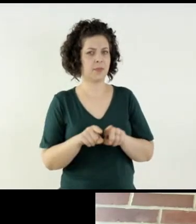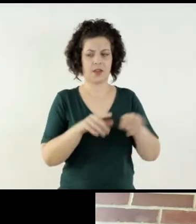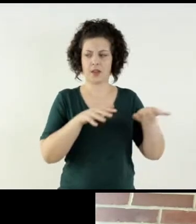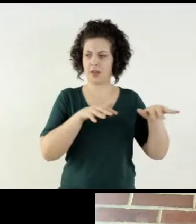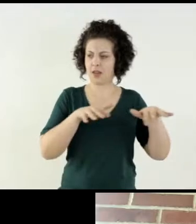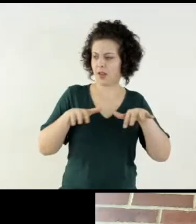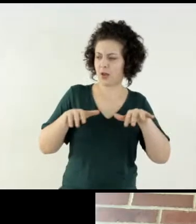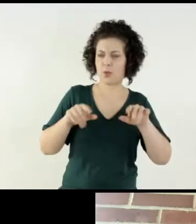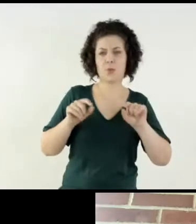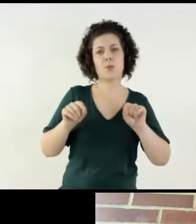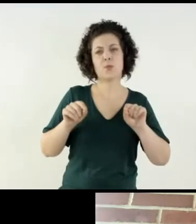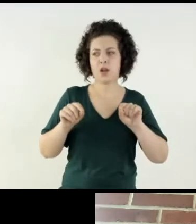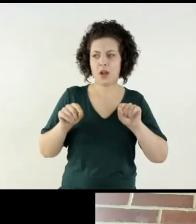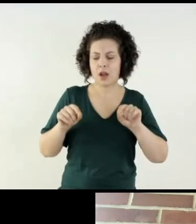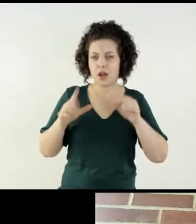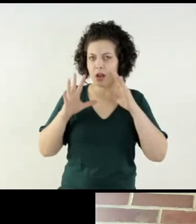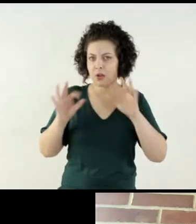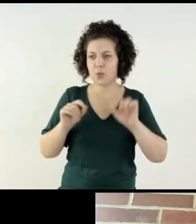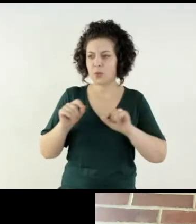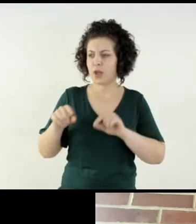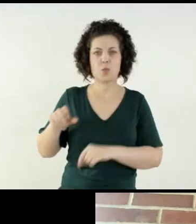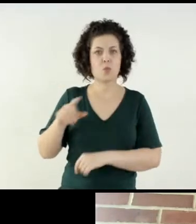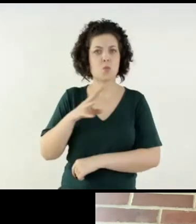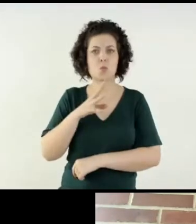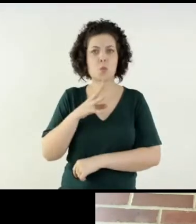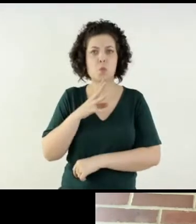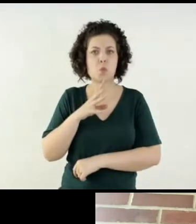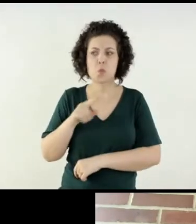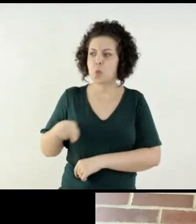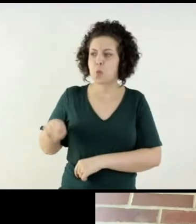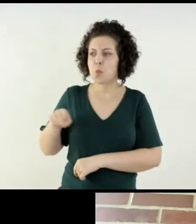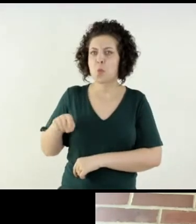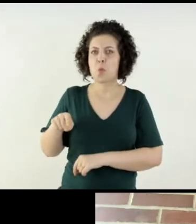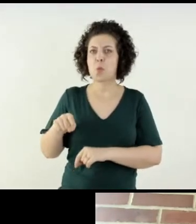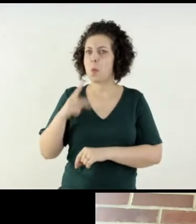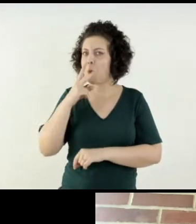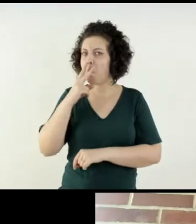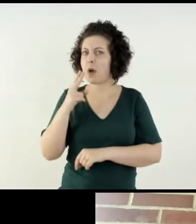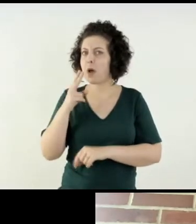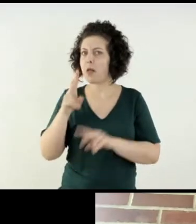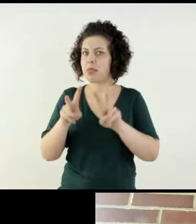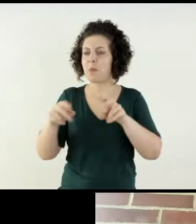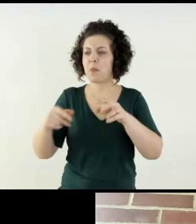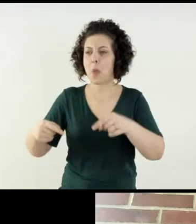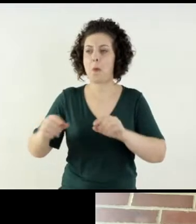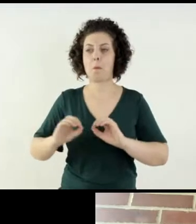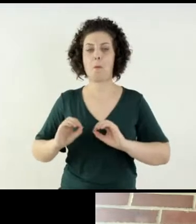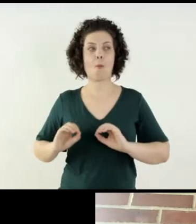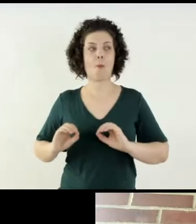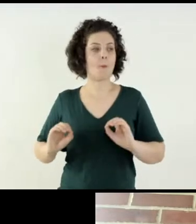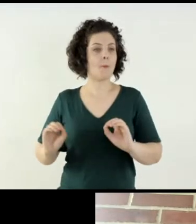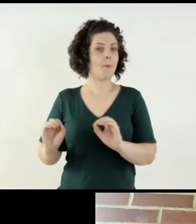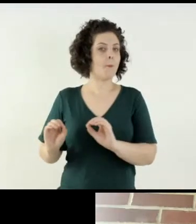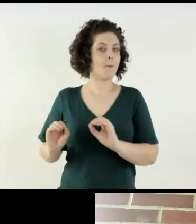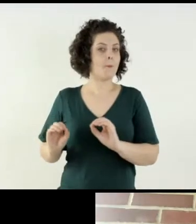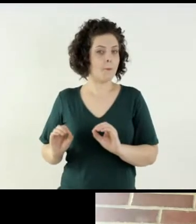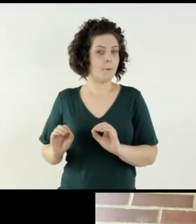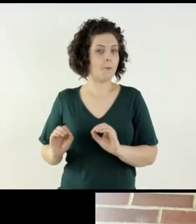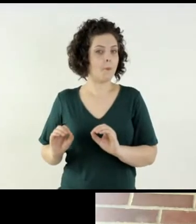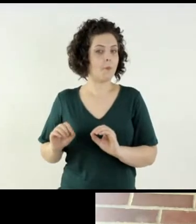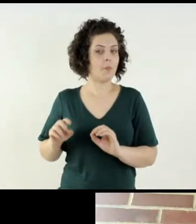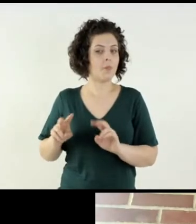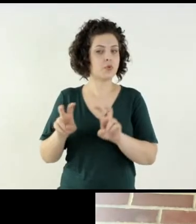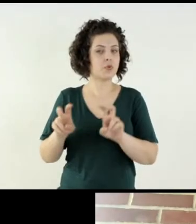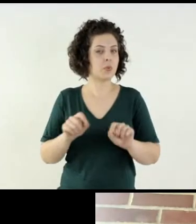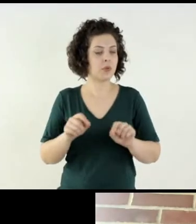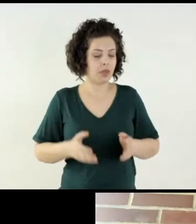and unspoken experience of birth. Now, in Notes on Fundamental Joy, you are,